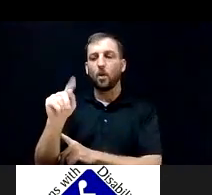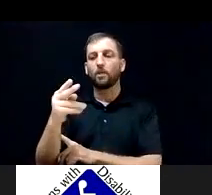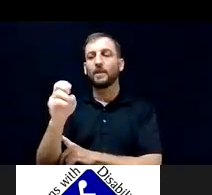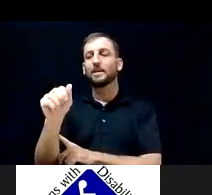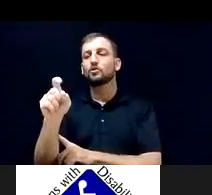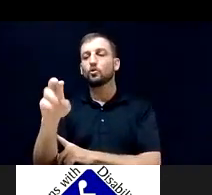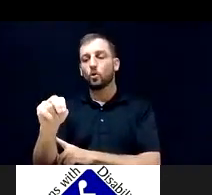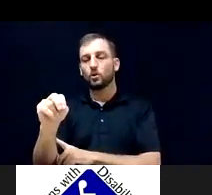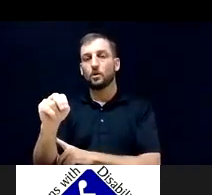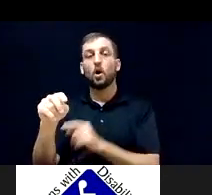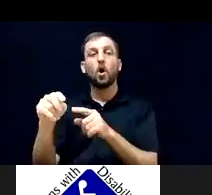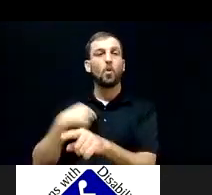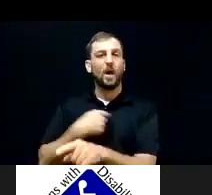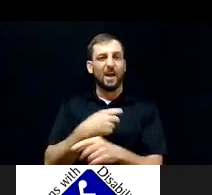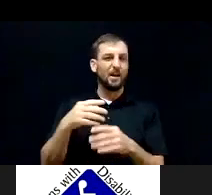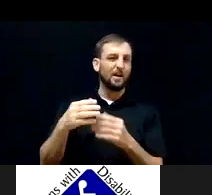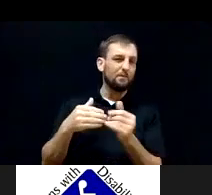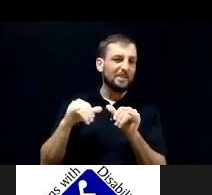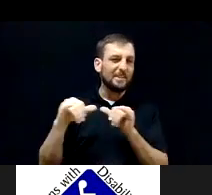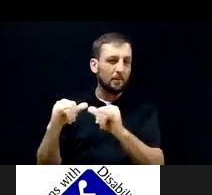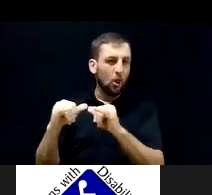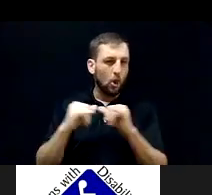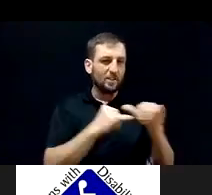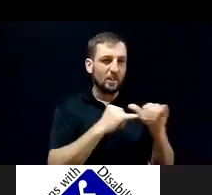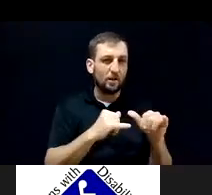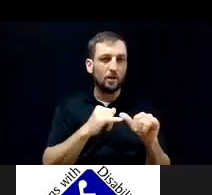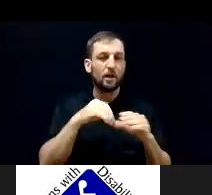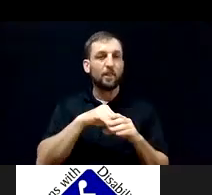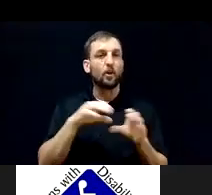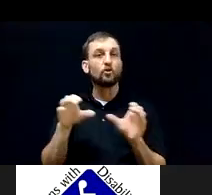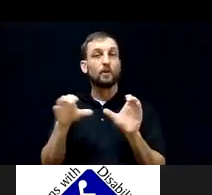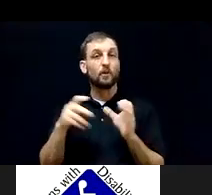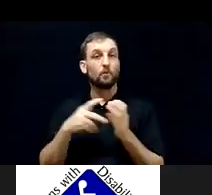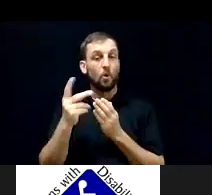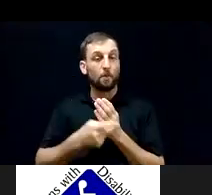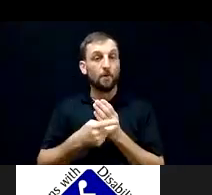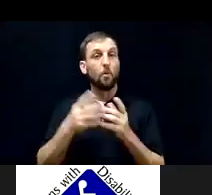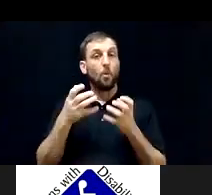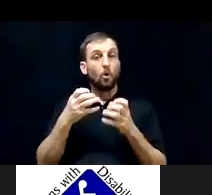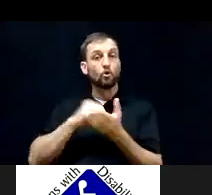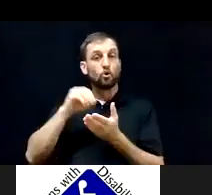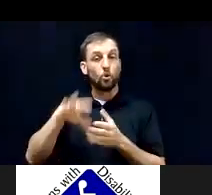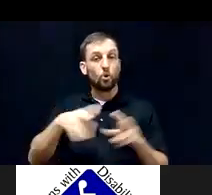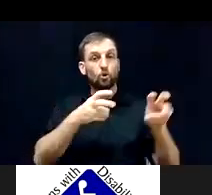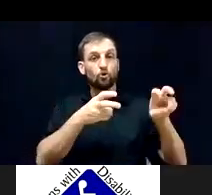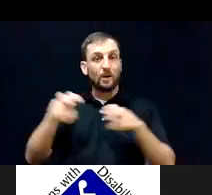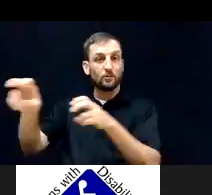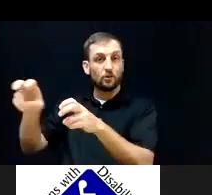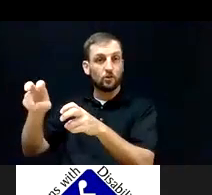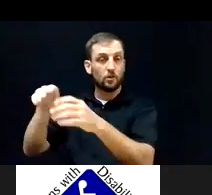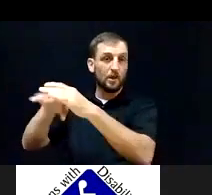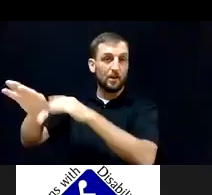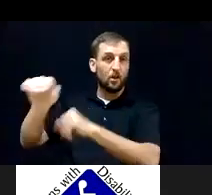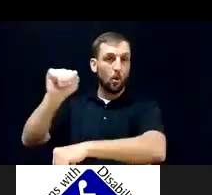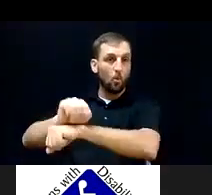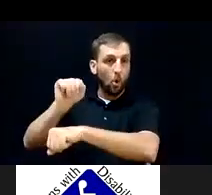certificate program. The goal is for students to transition to the workforce and to independent living.